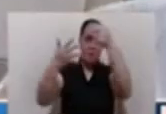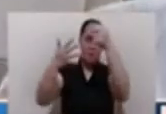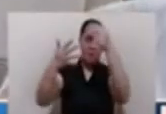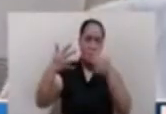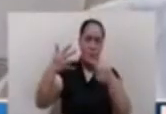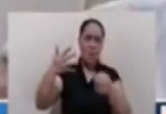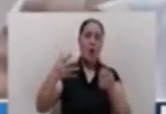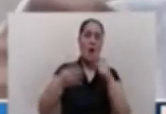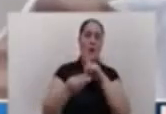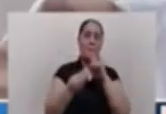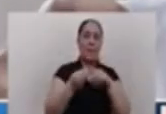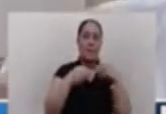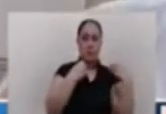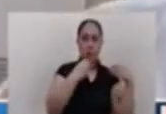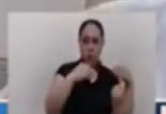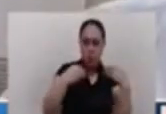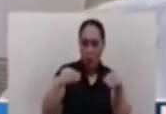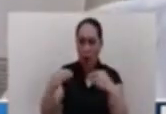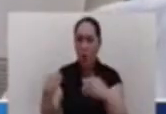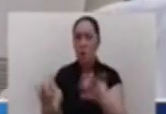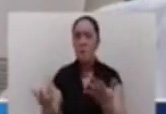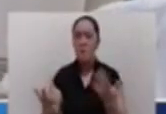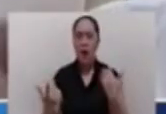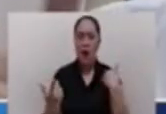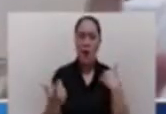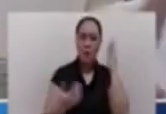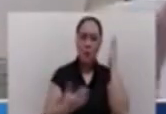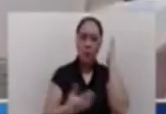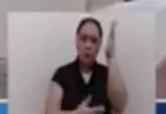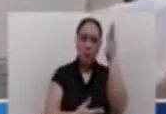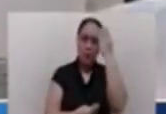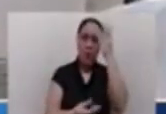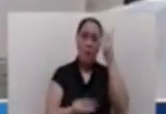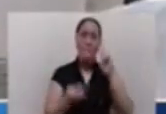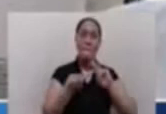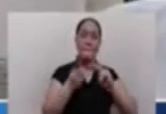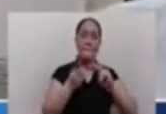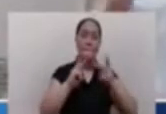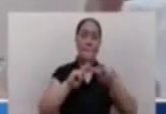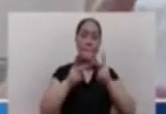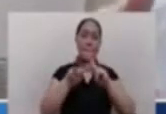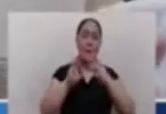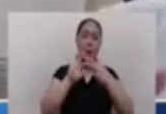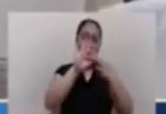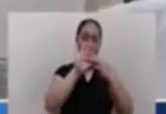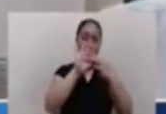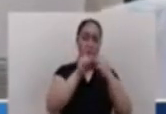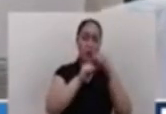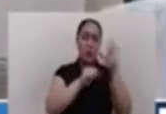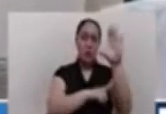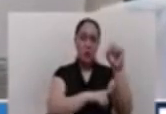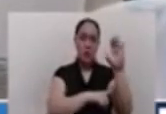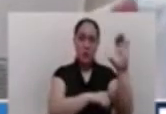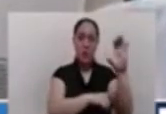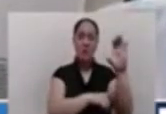serve the public. Let us pride ourselves with professionalism,